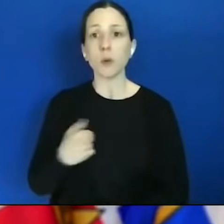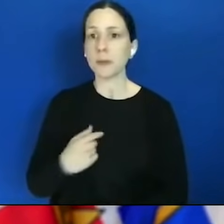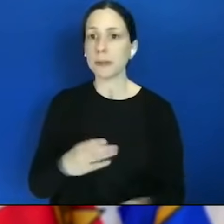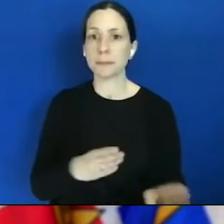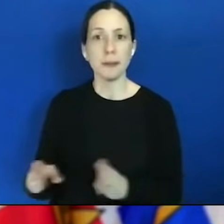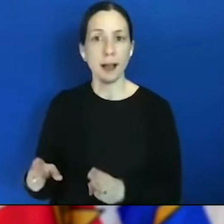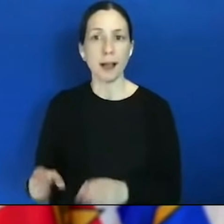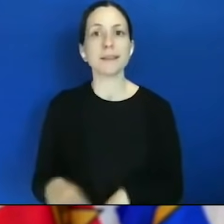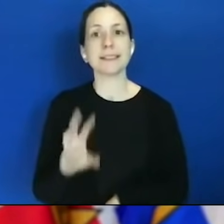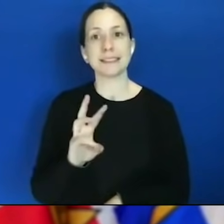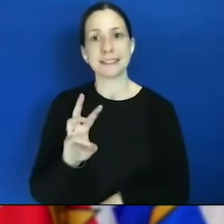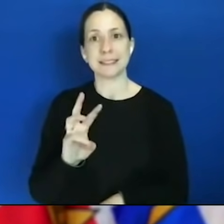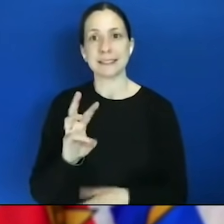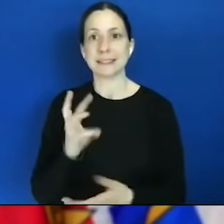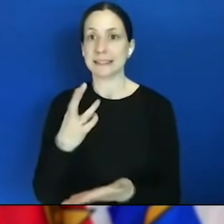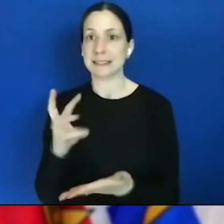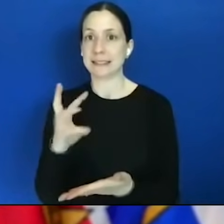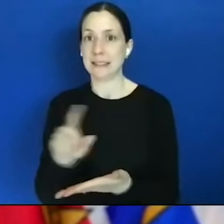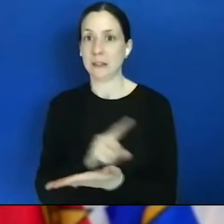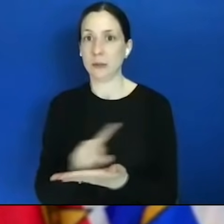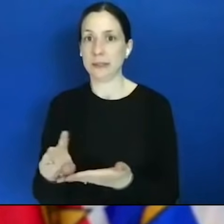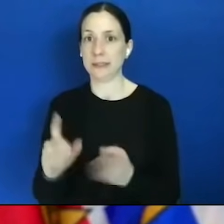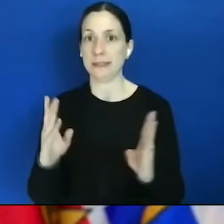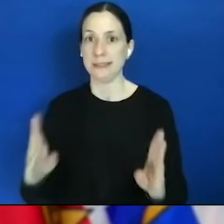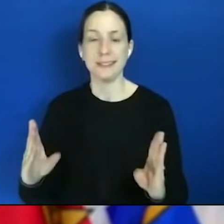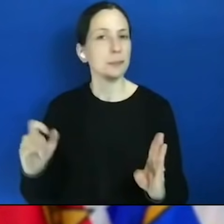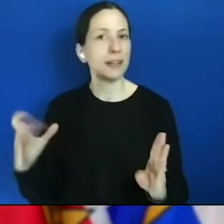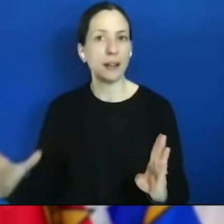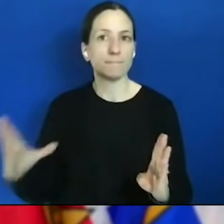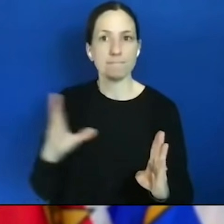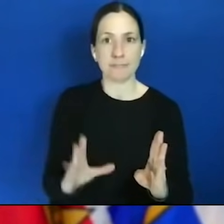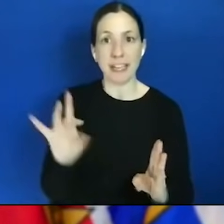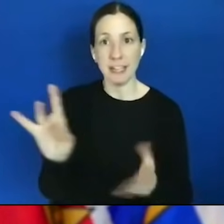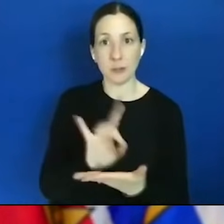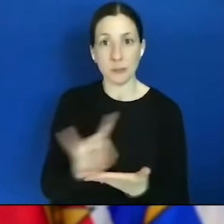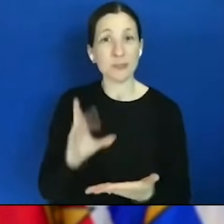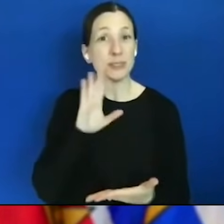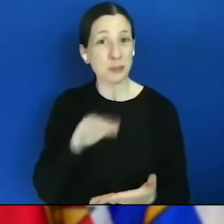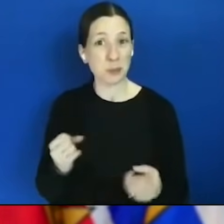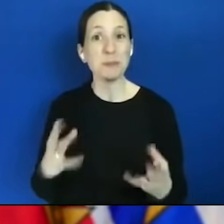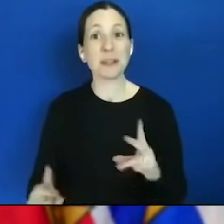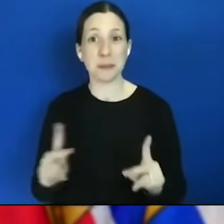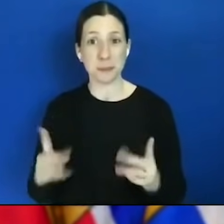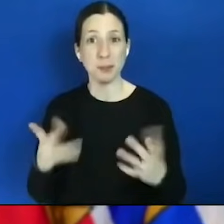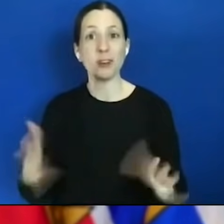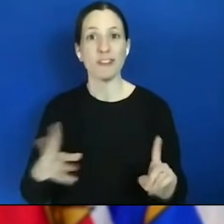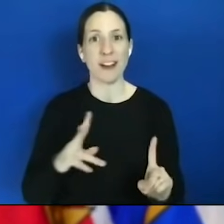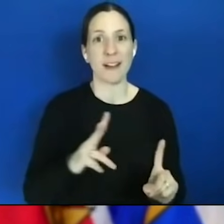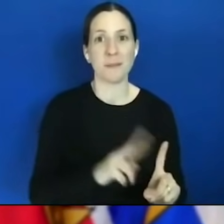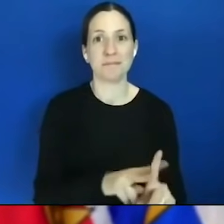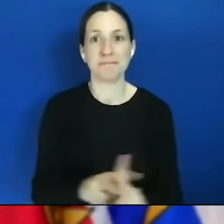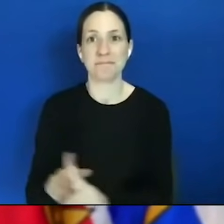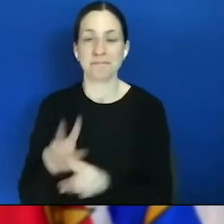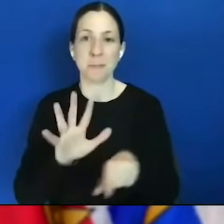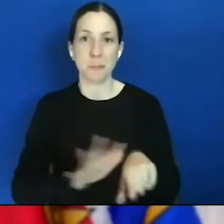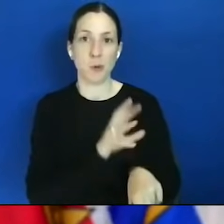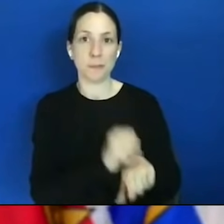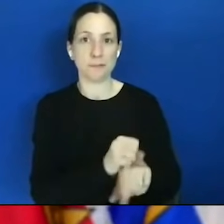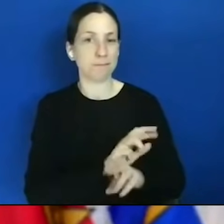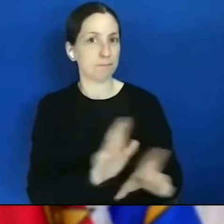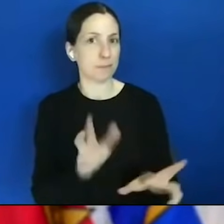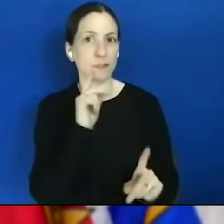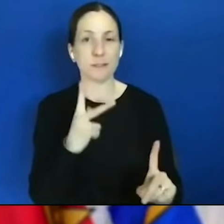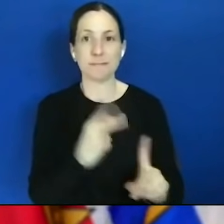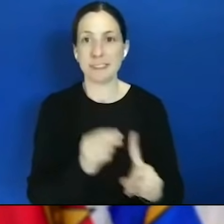on. And we know that many people have started to book their second doses, and we've been particularly starting with